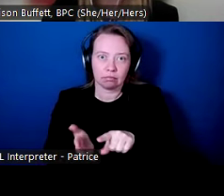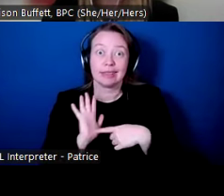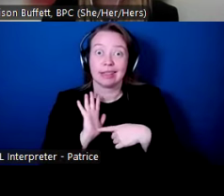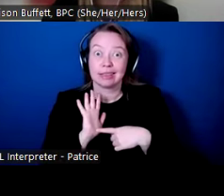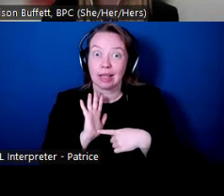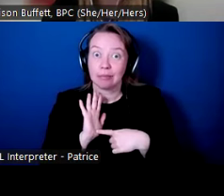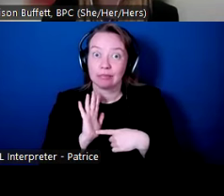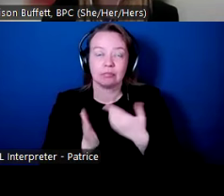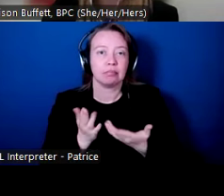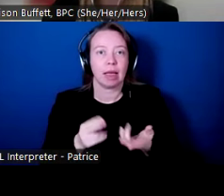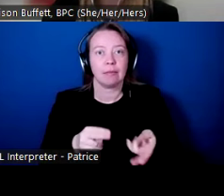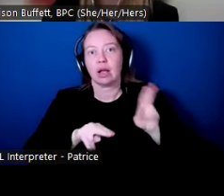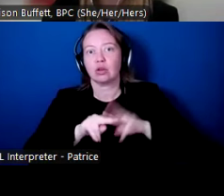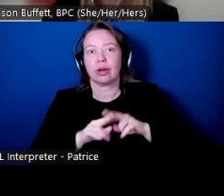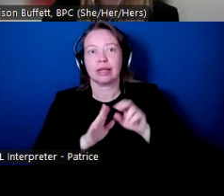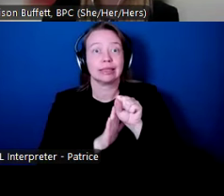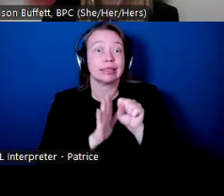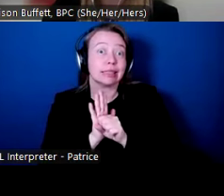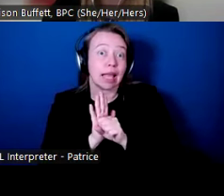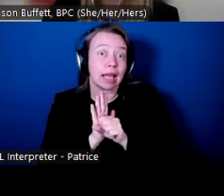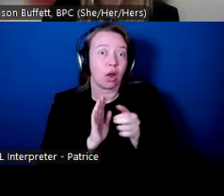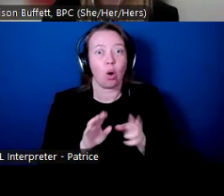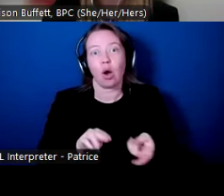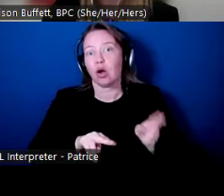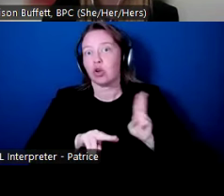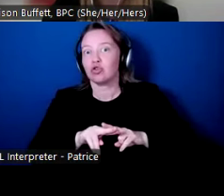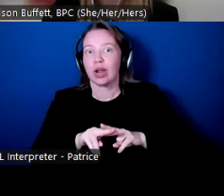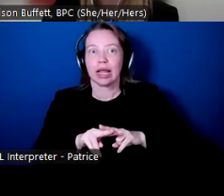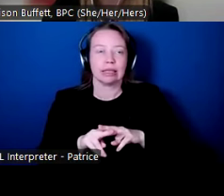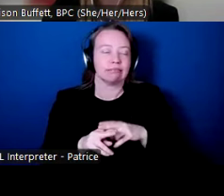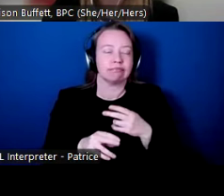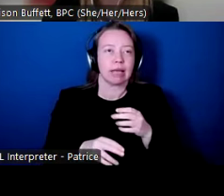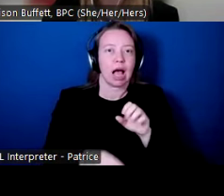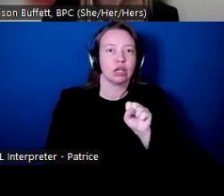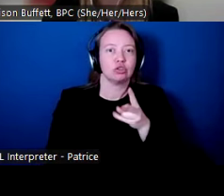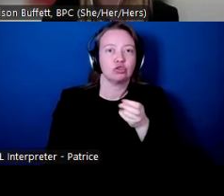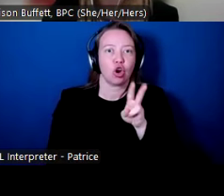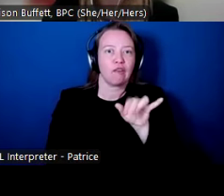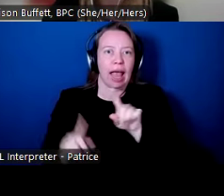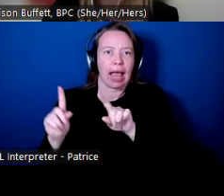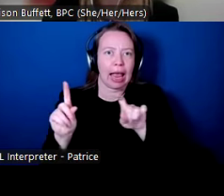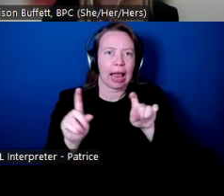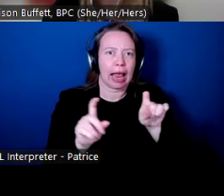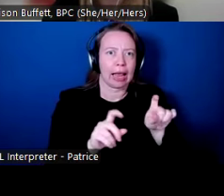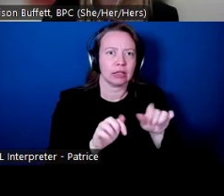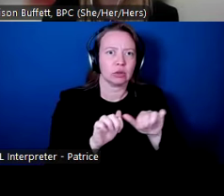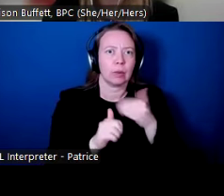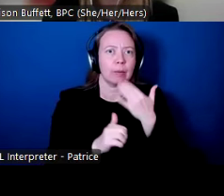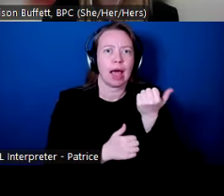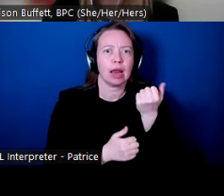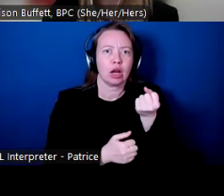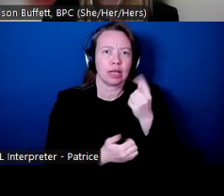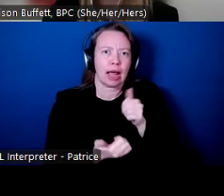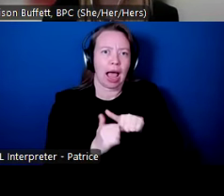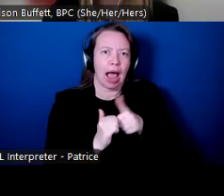an enhanced state or federal surveying to better study the trends among these caregivers. Next slide,